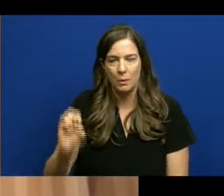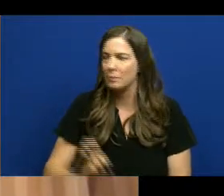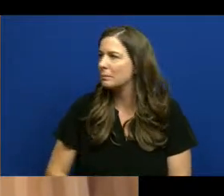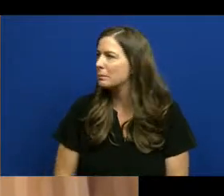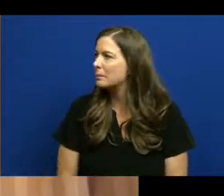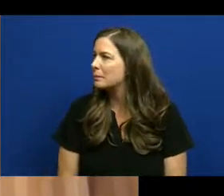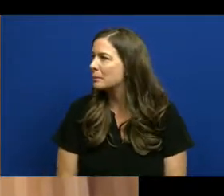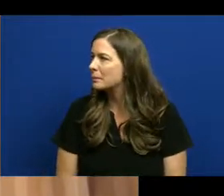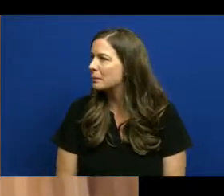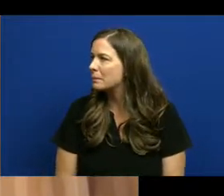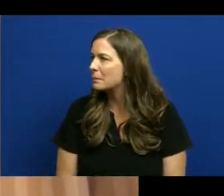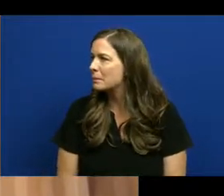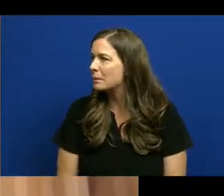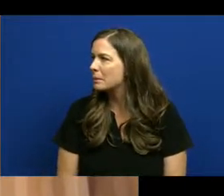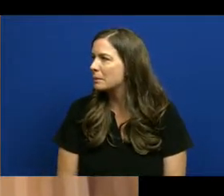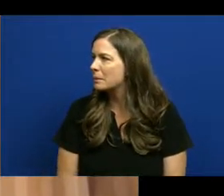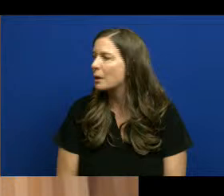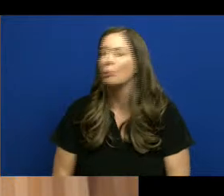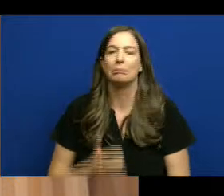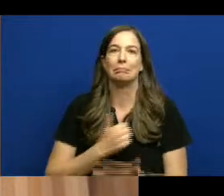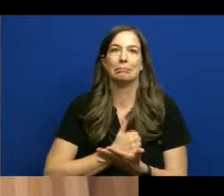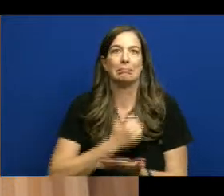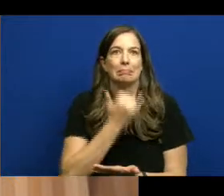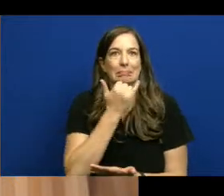Hello, Oh, I'm so I sorry. am This is Ernest Willman.